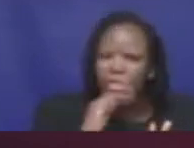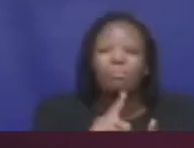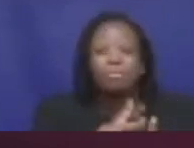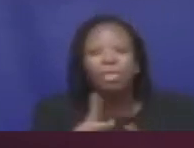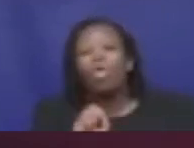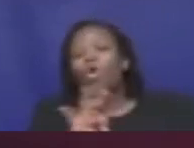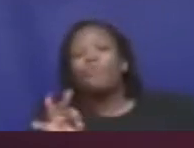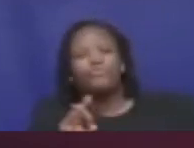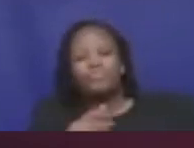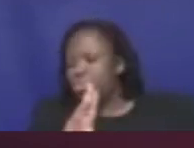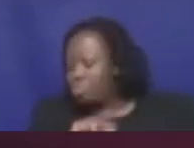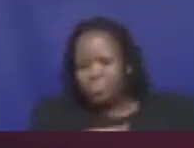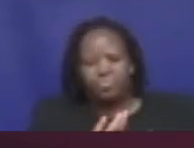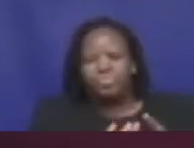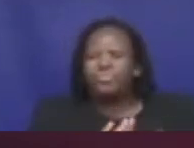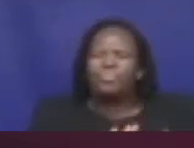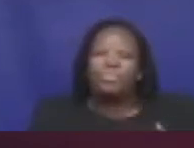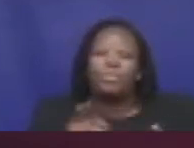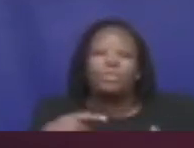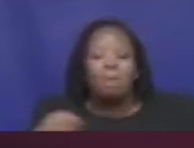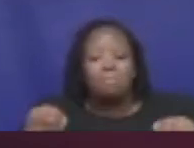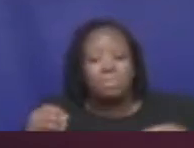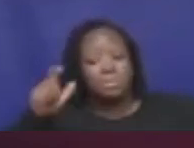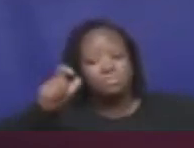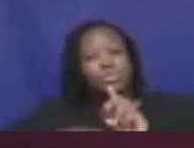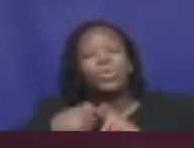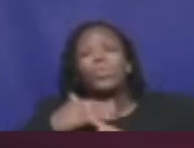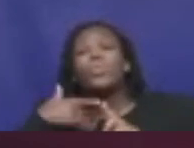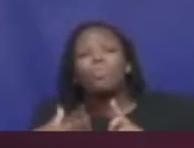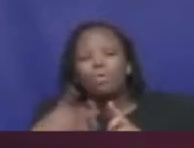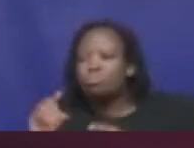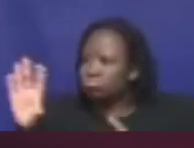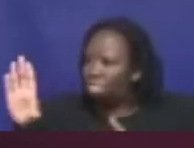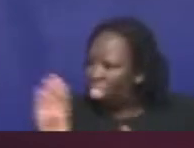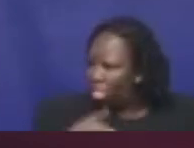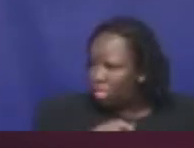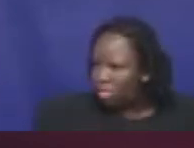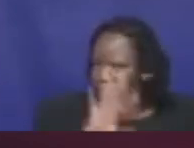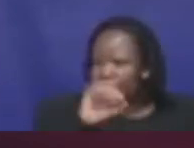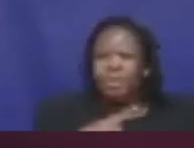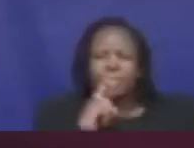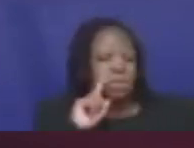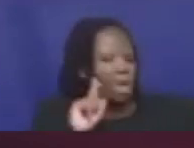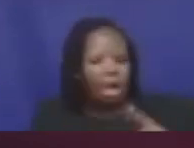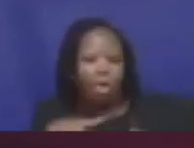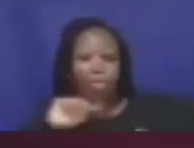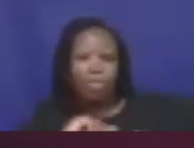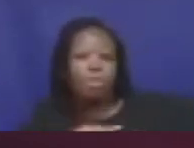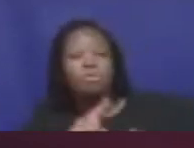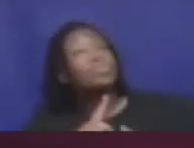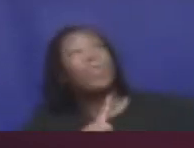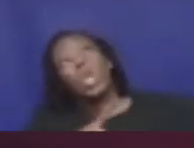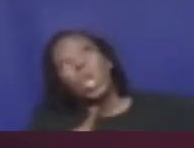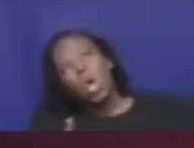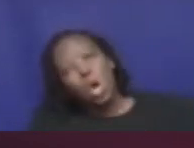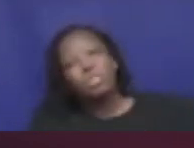off? No. Is it the businessman who wanted to invest in South Africa, but couldn't do so because it just took too long to get